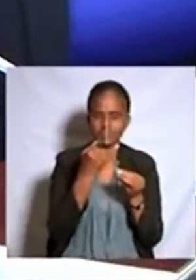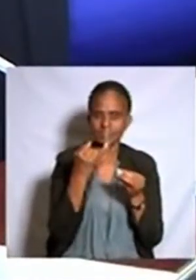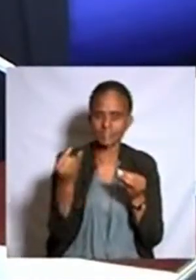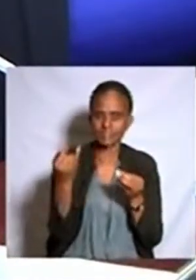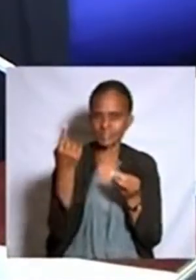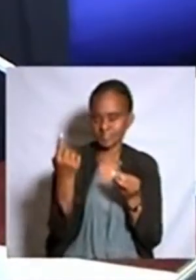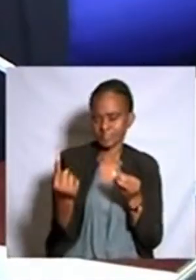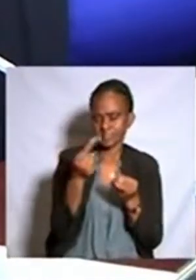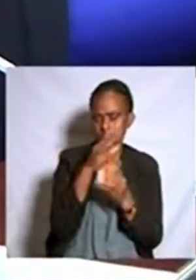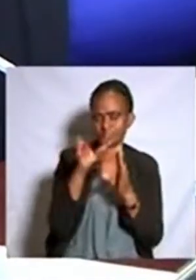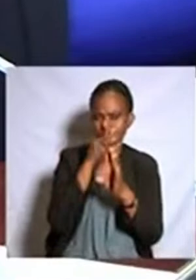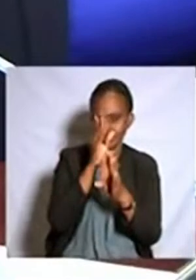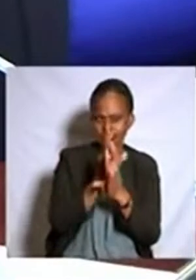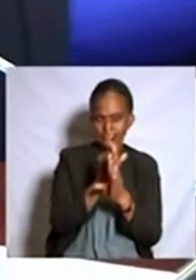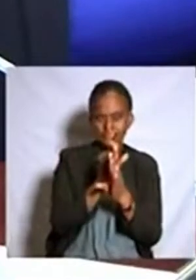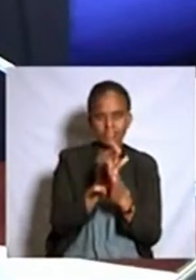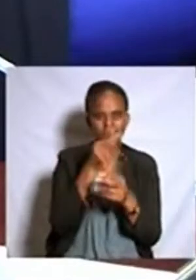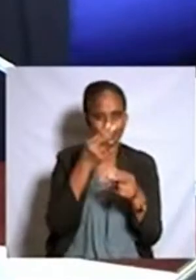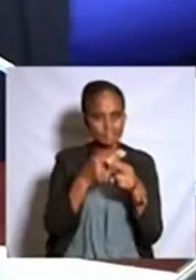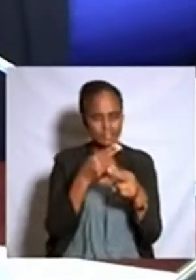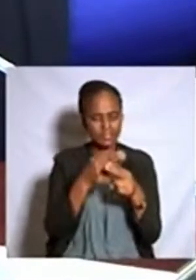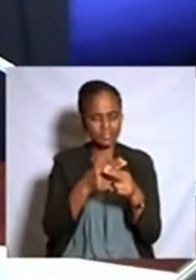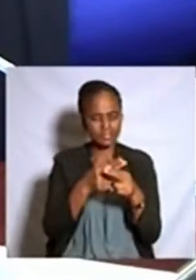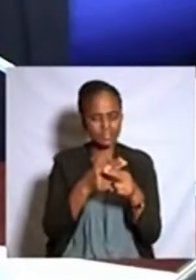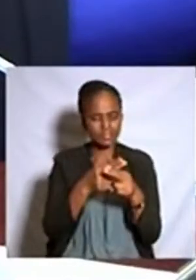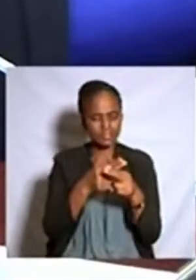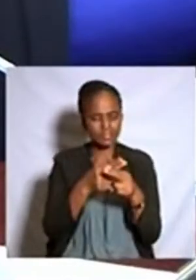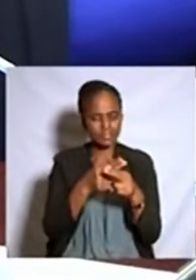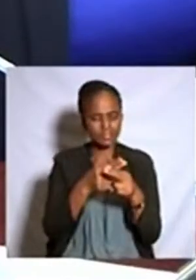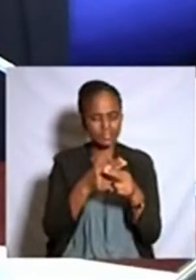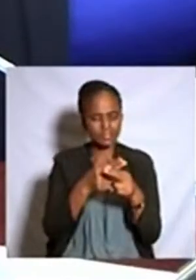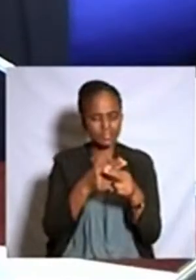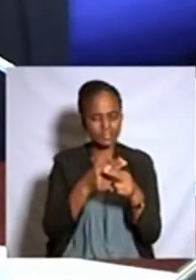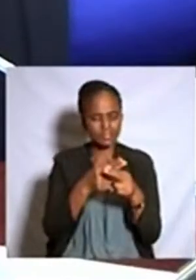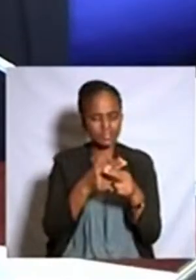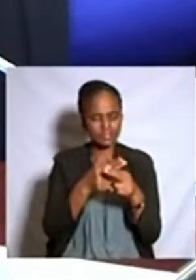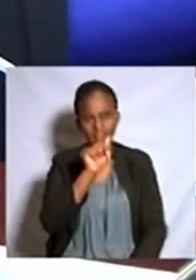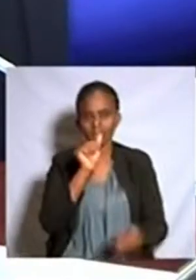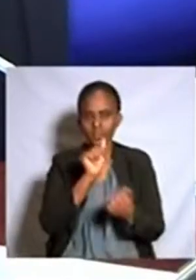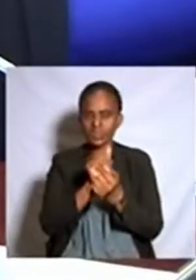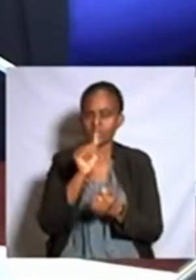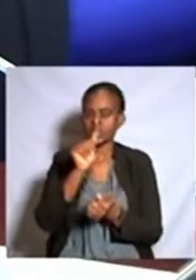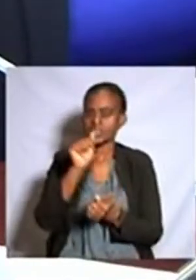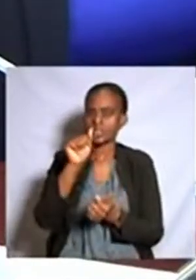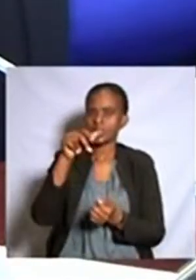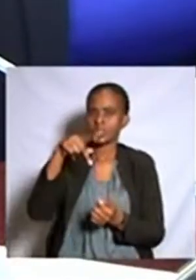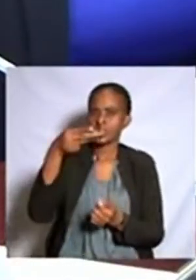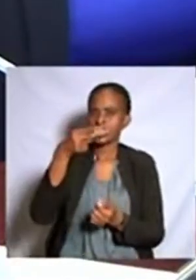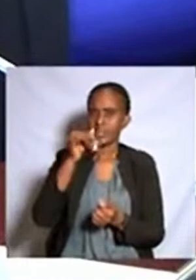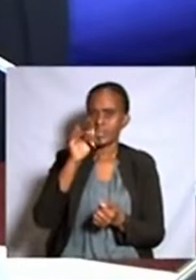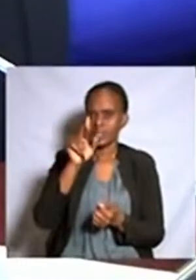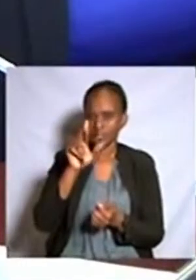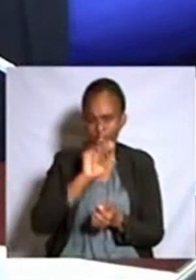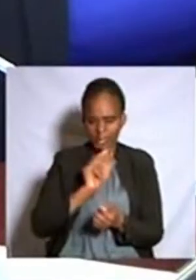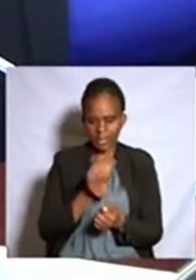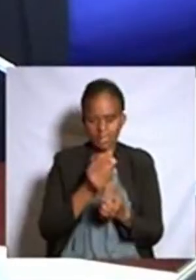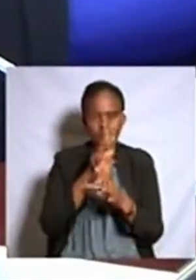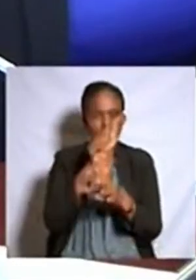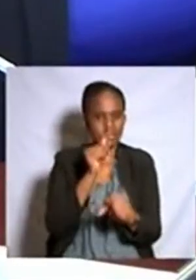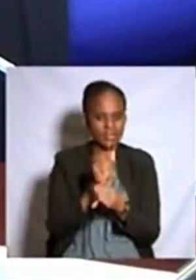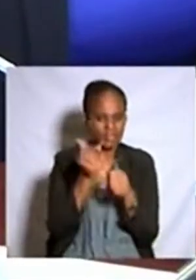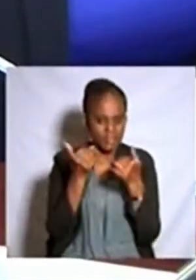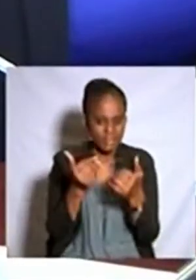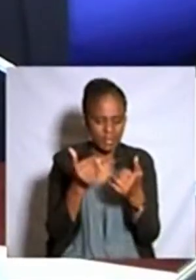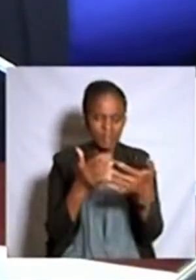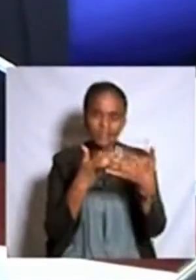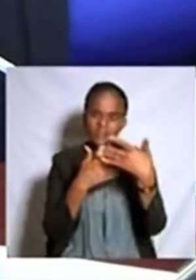to Godfrey Nkata and Jennifer Piri. We received the parent title from